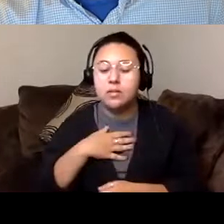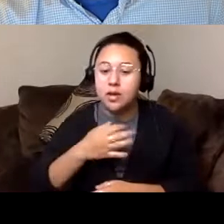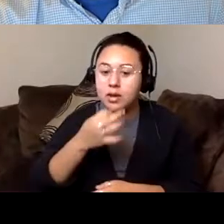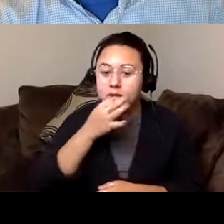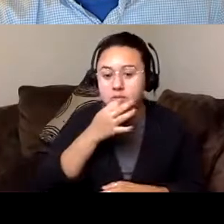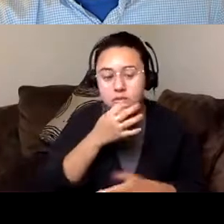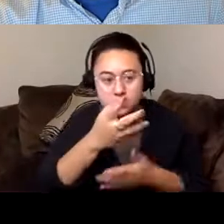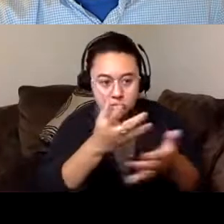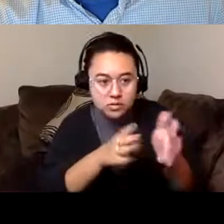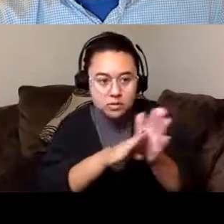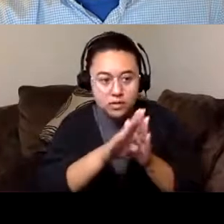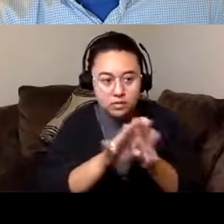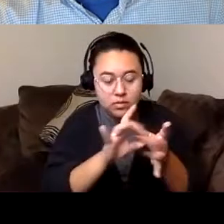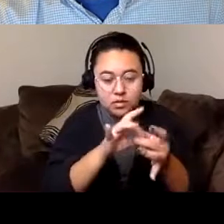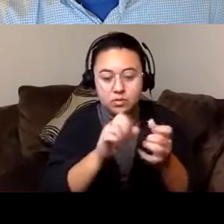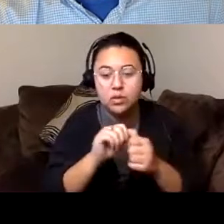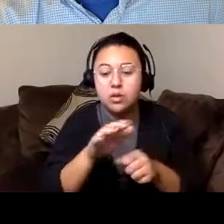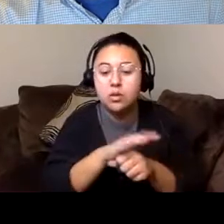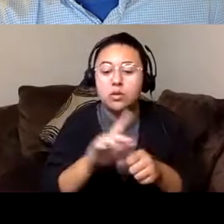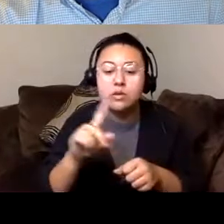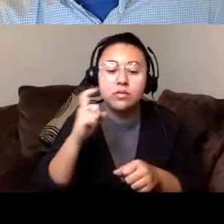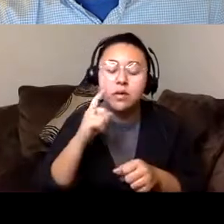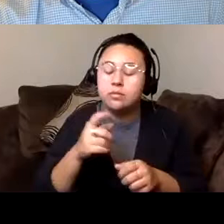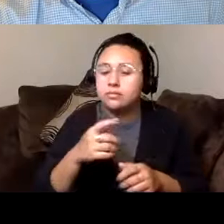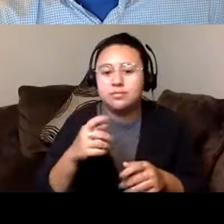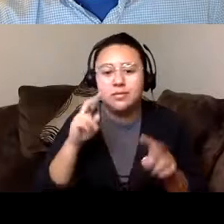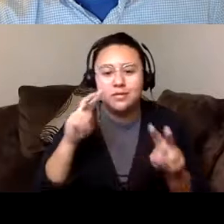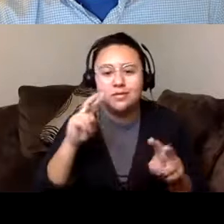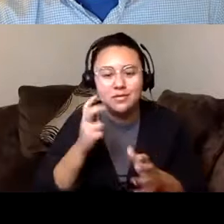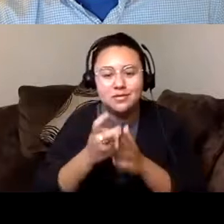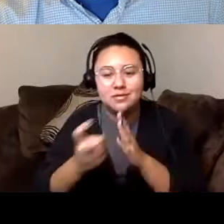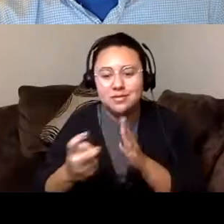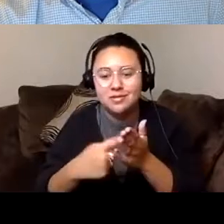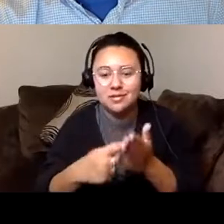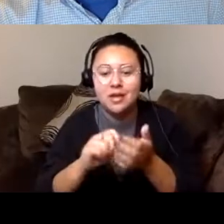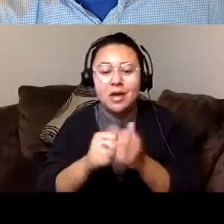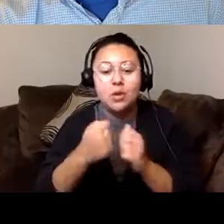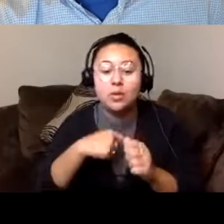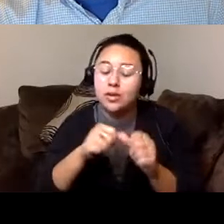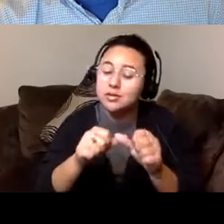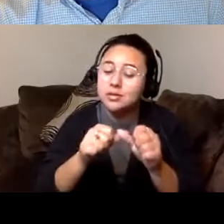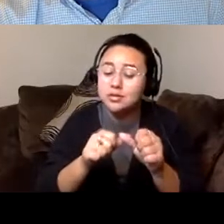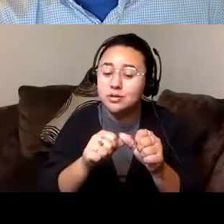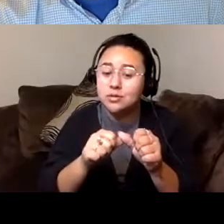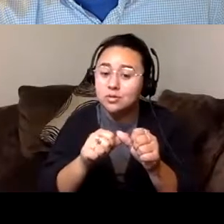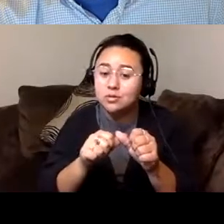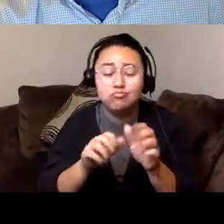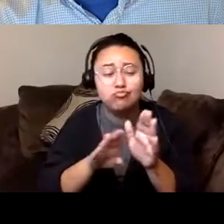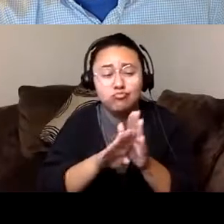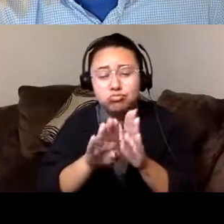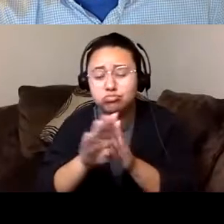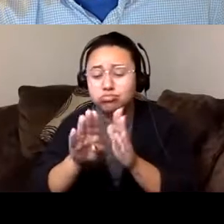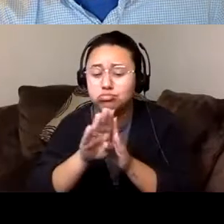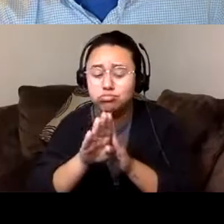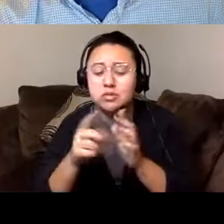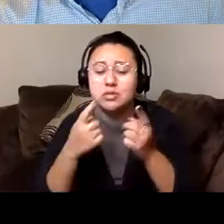governments, and I can't wait to dive in and speak a little bit more deeply about how we can continue to build successful partnerships with cities. Thank you.